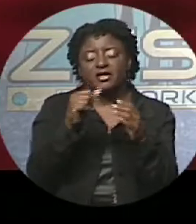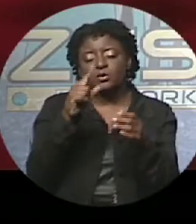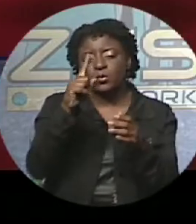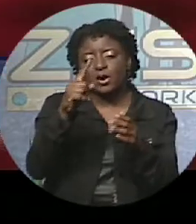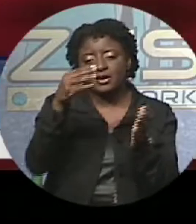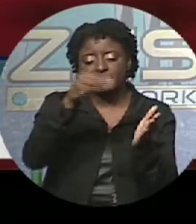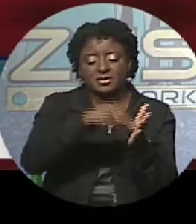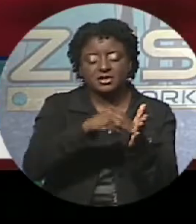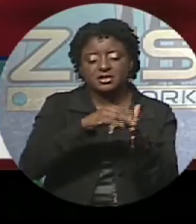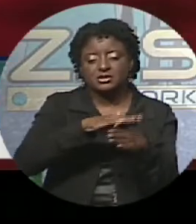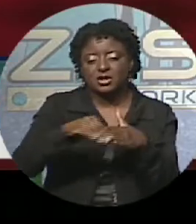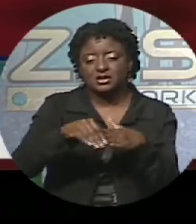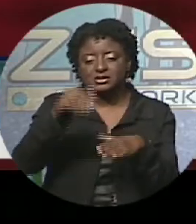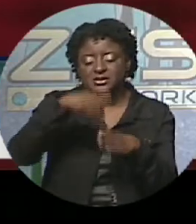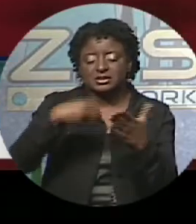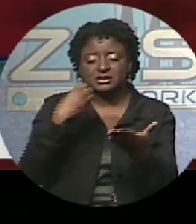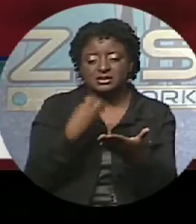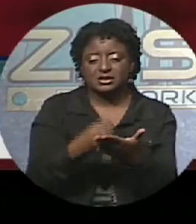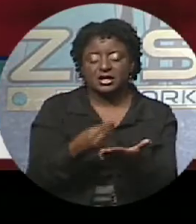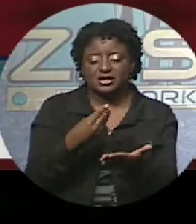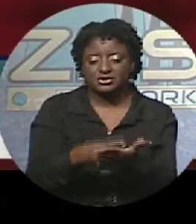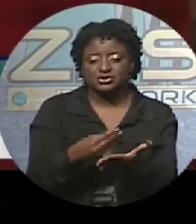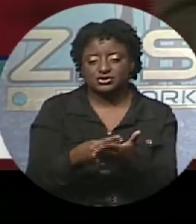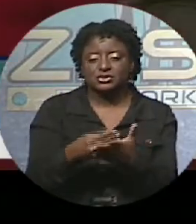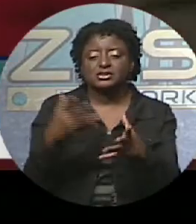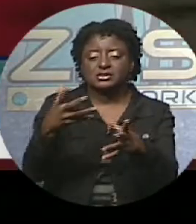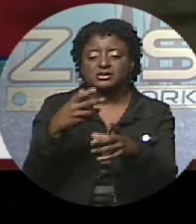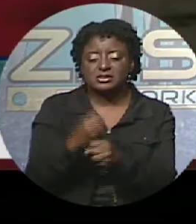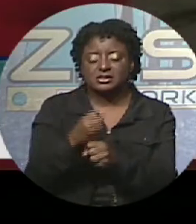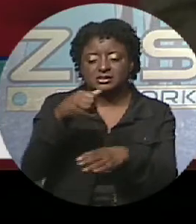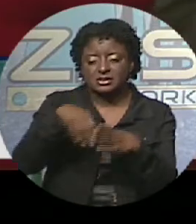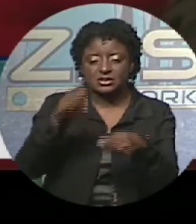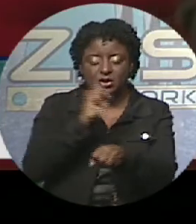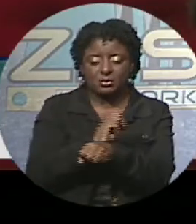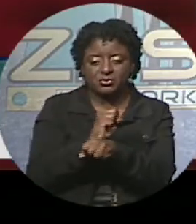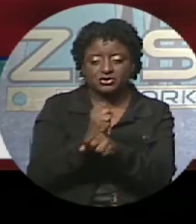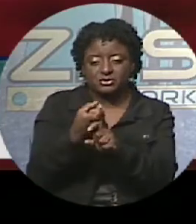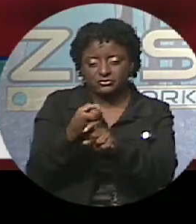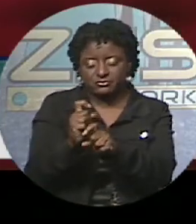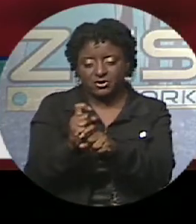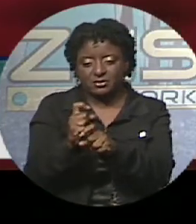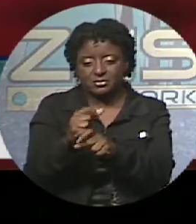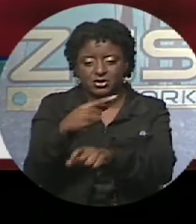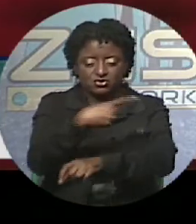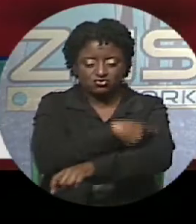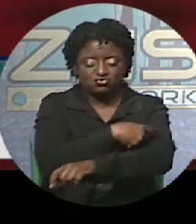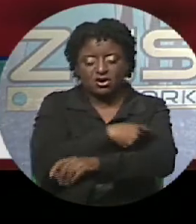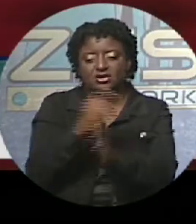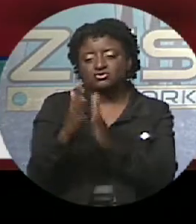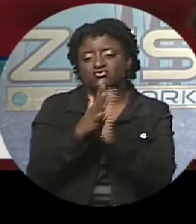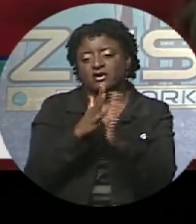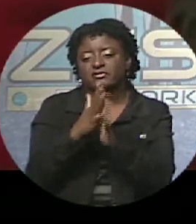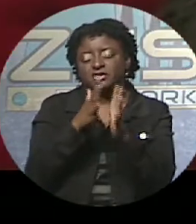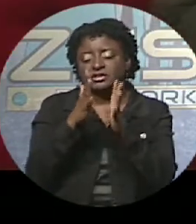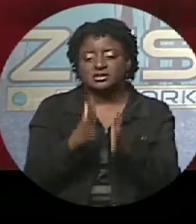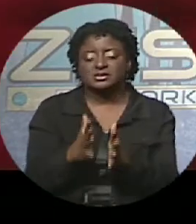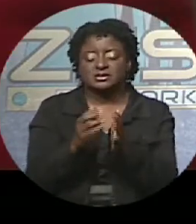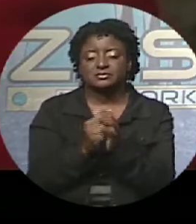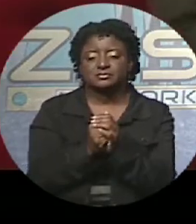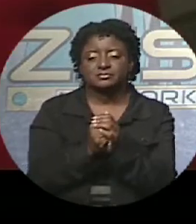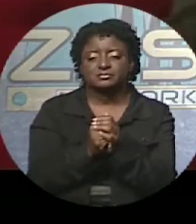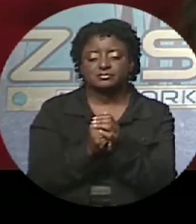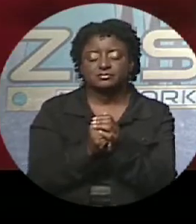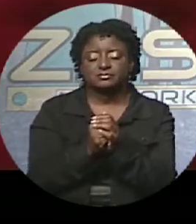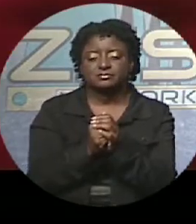$1 million in cash was seized in operations from drug traffickers. $1 million, Madam President, cash. You know,